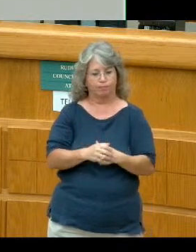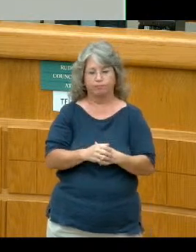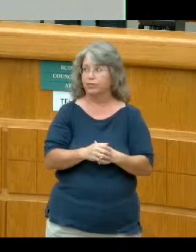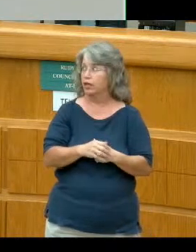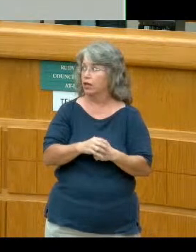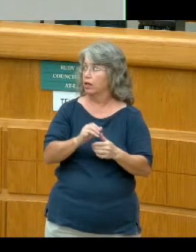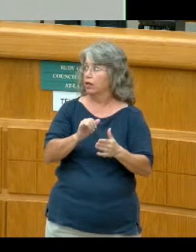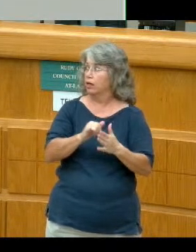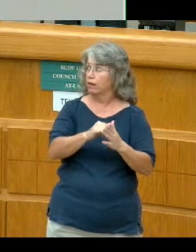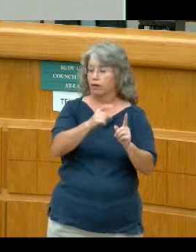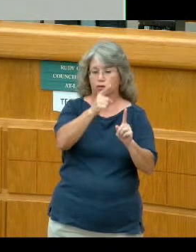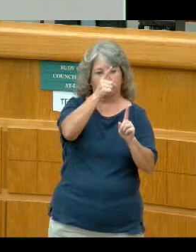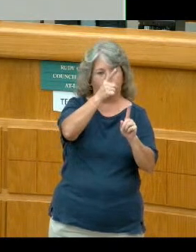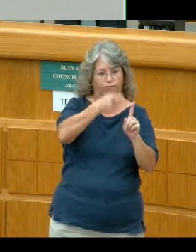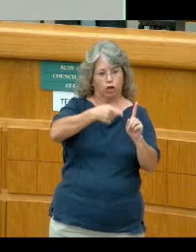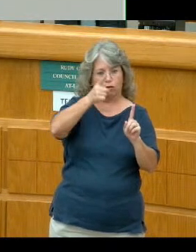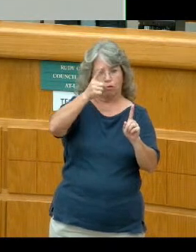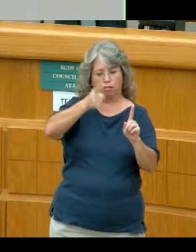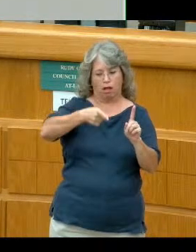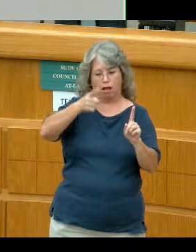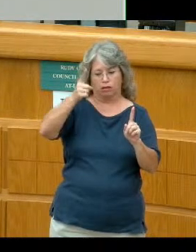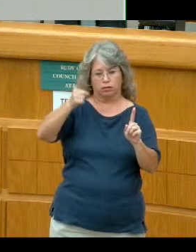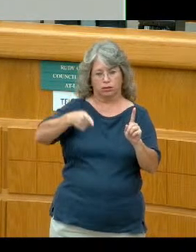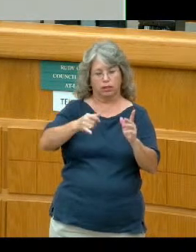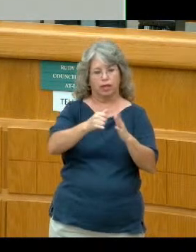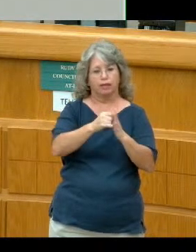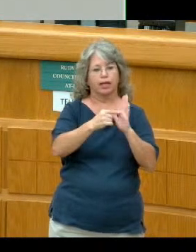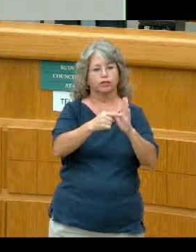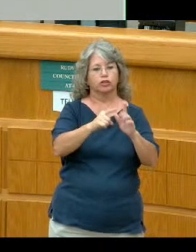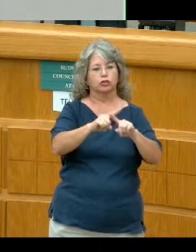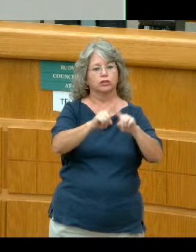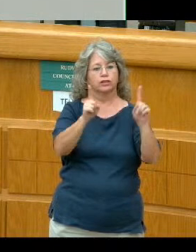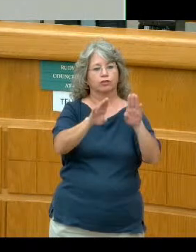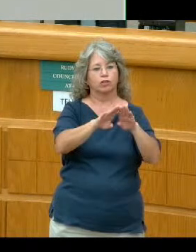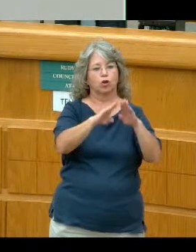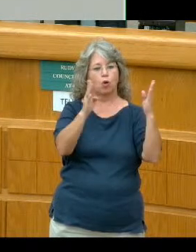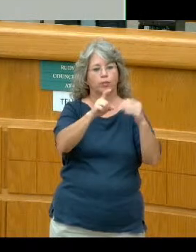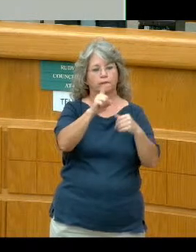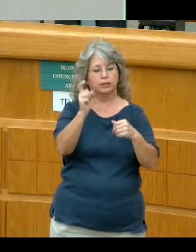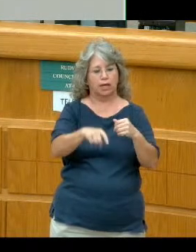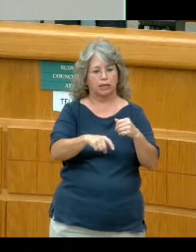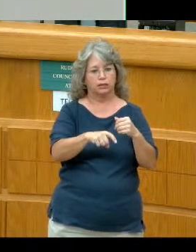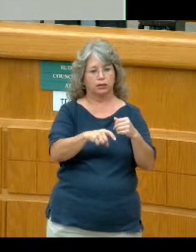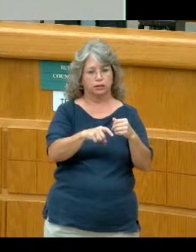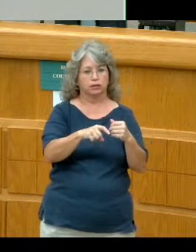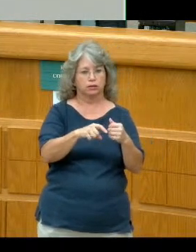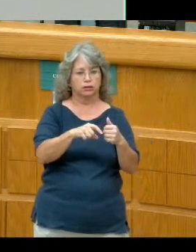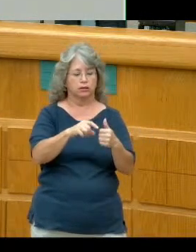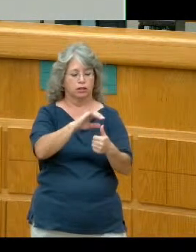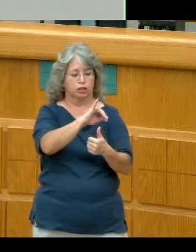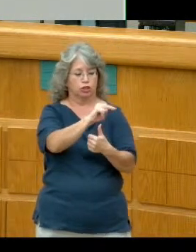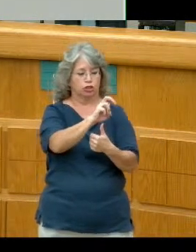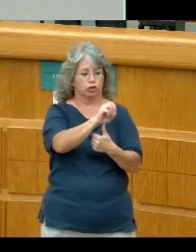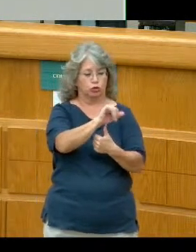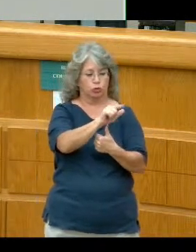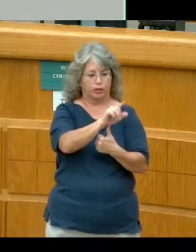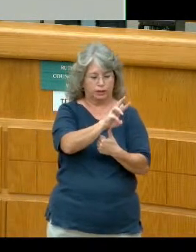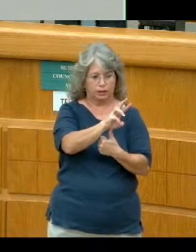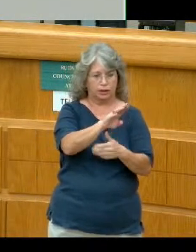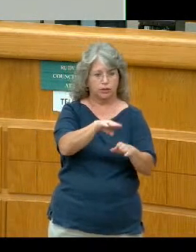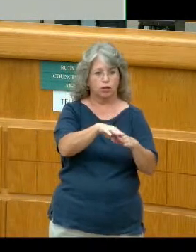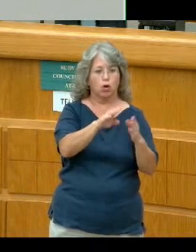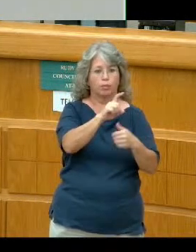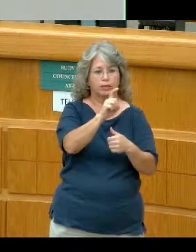the present day. The vertical lines with the dashes, they're showing the different Open Texas restrictions that were in place. On